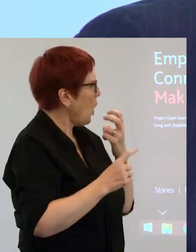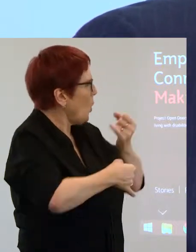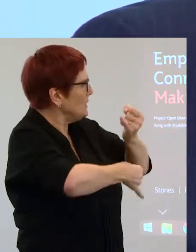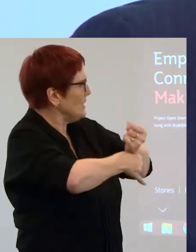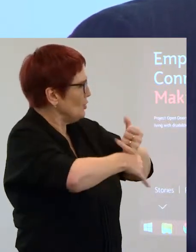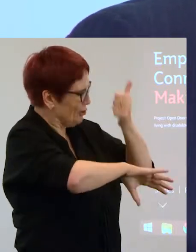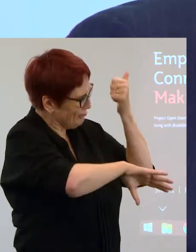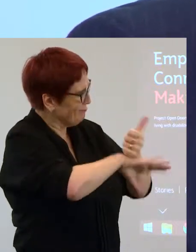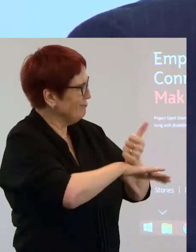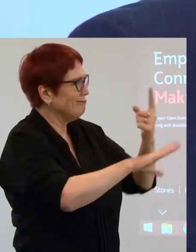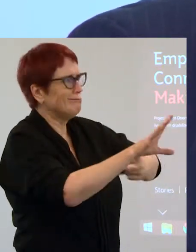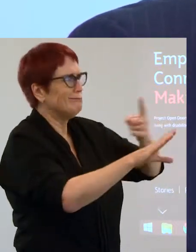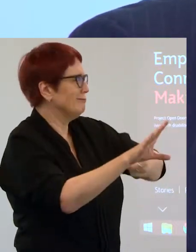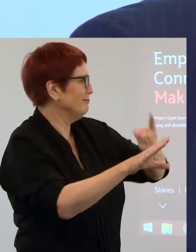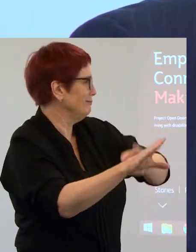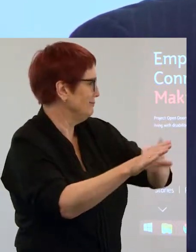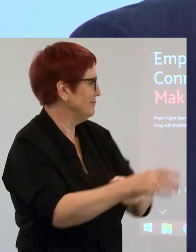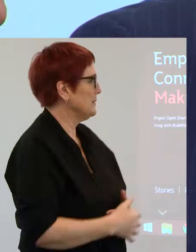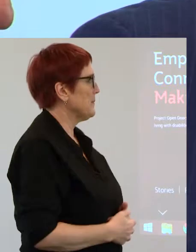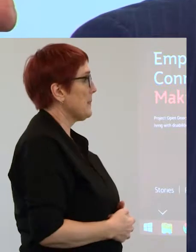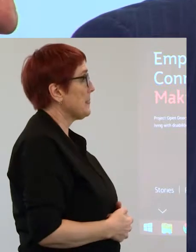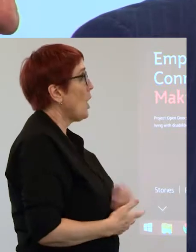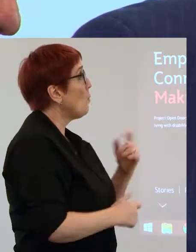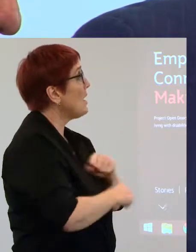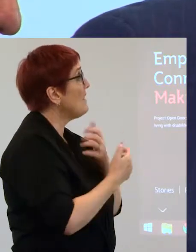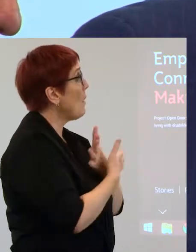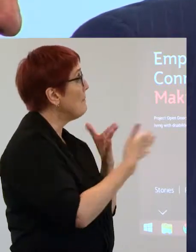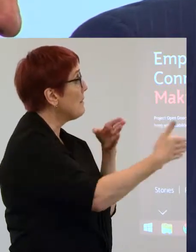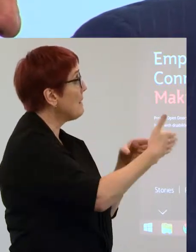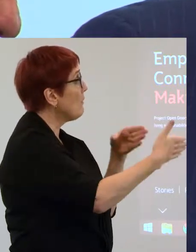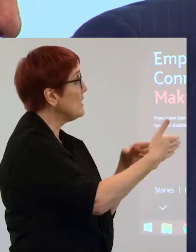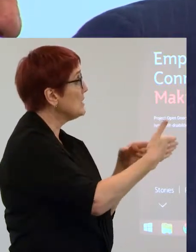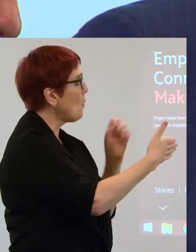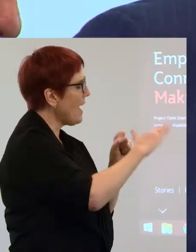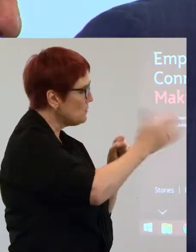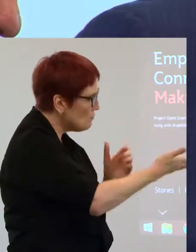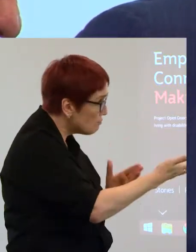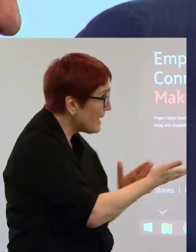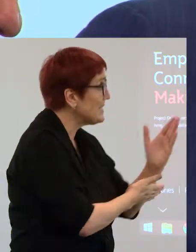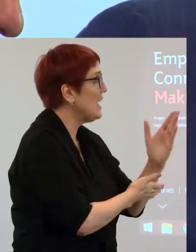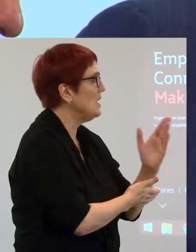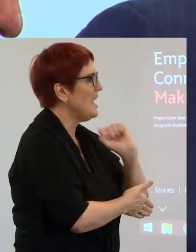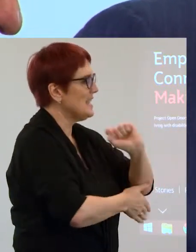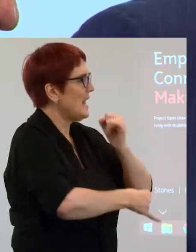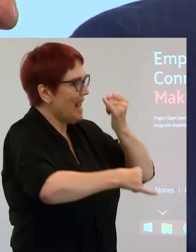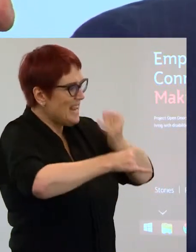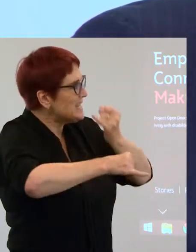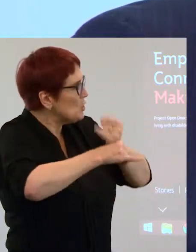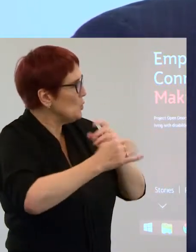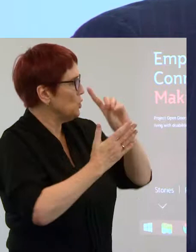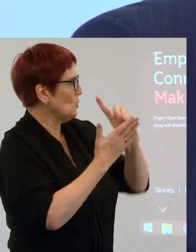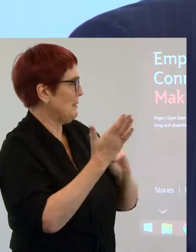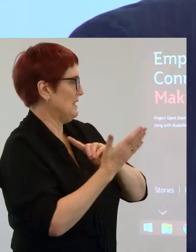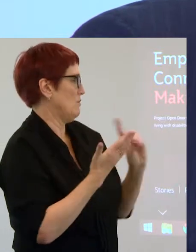institution. And one of the greatest barriers we have to break down is the institutional discrimination